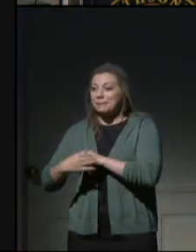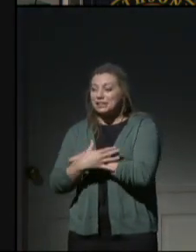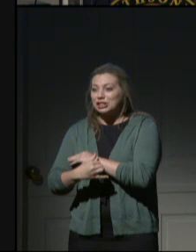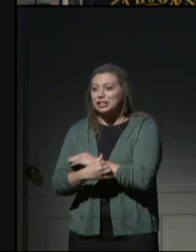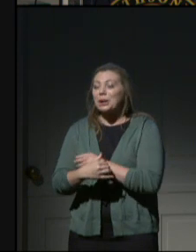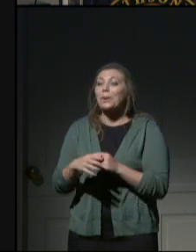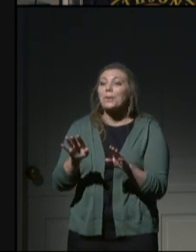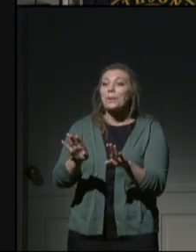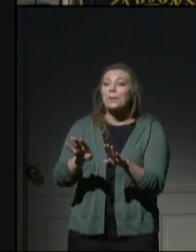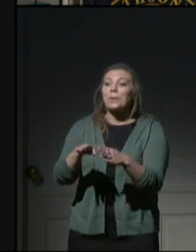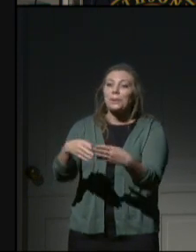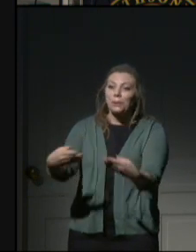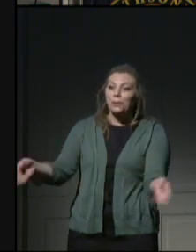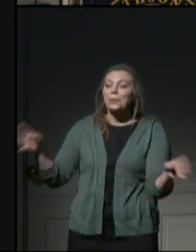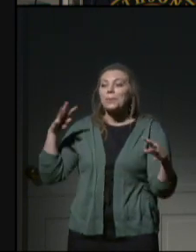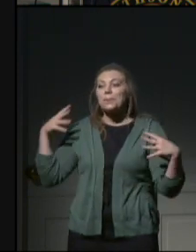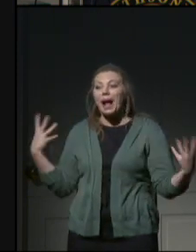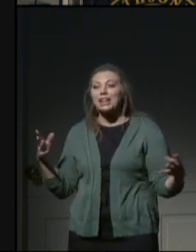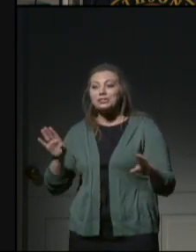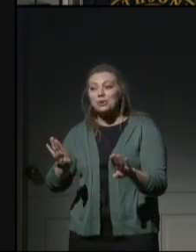little dirty. So,